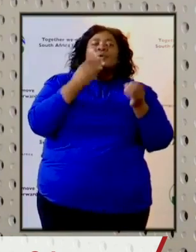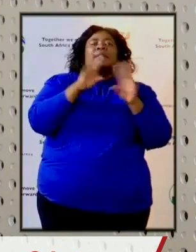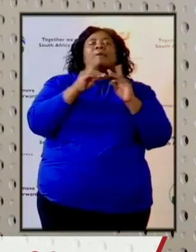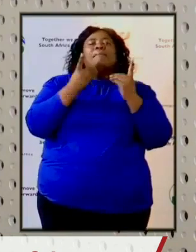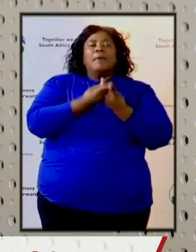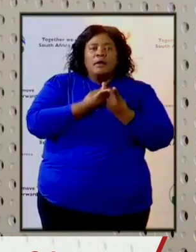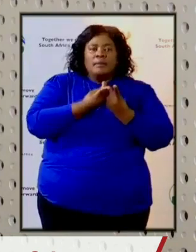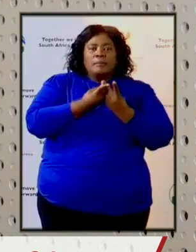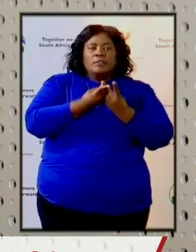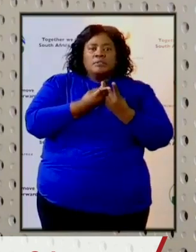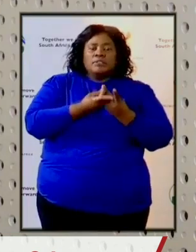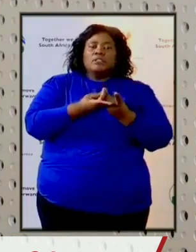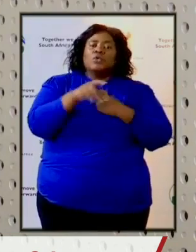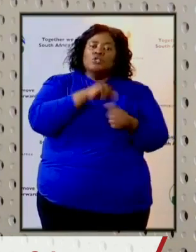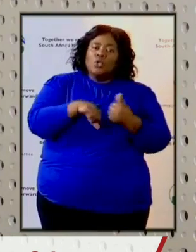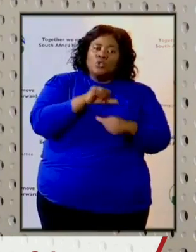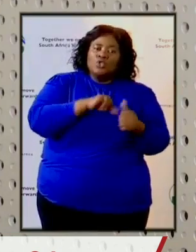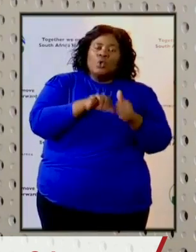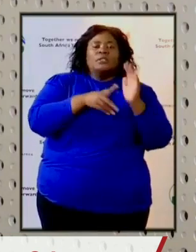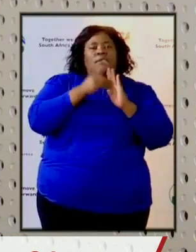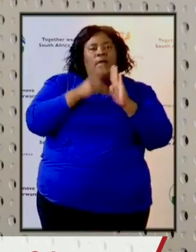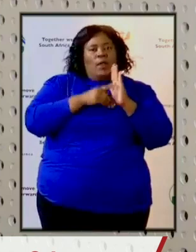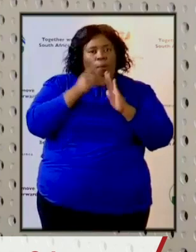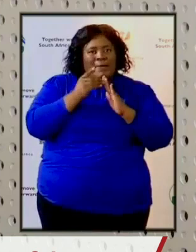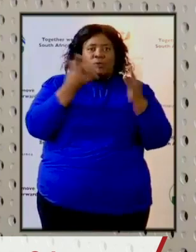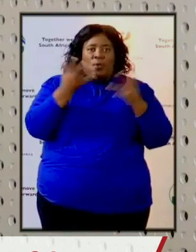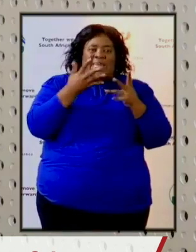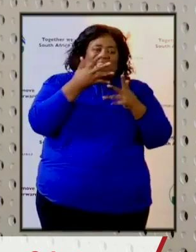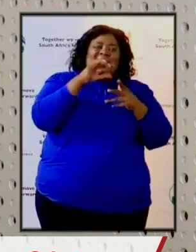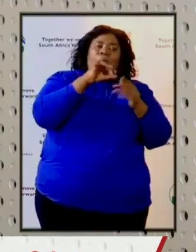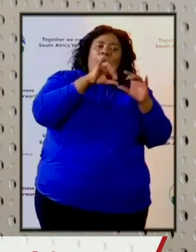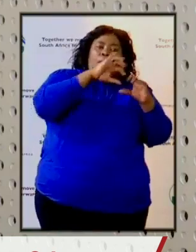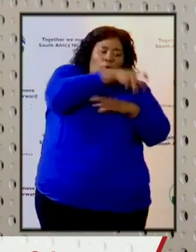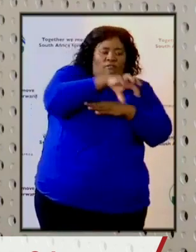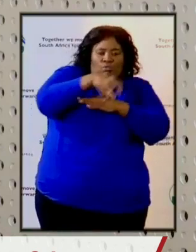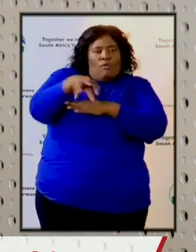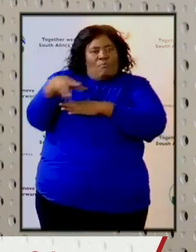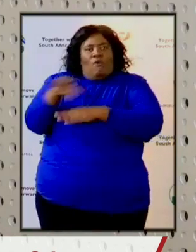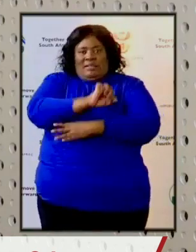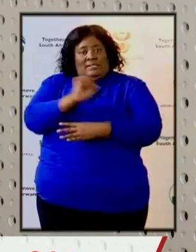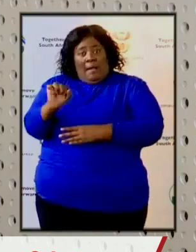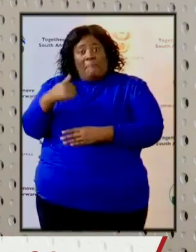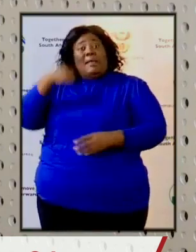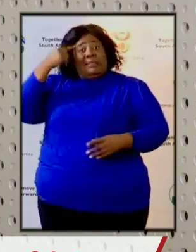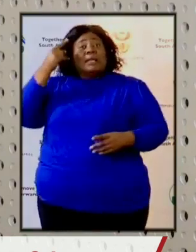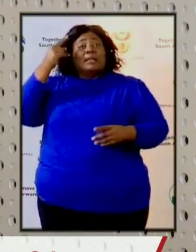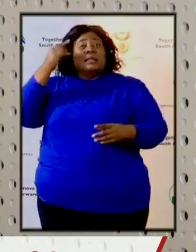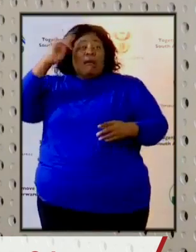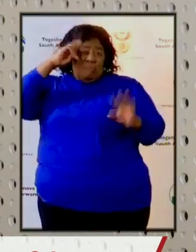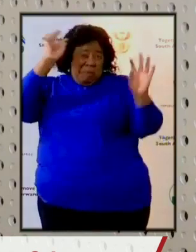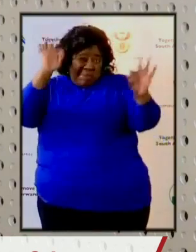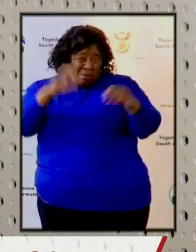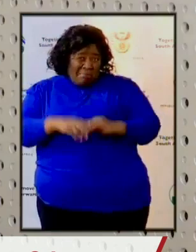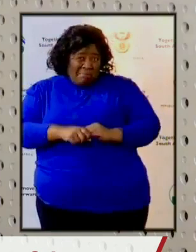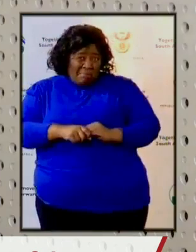departments of social development in the provinces, if I remember very well. And indeed,